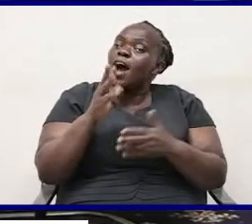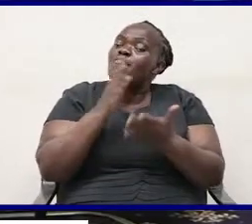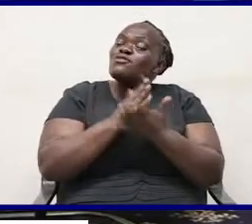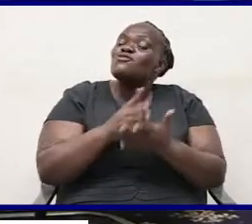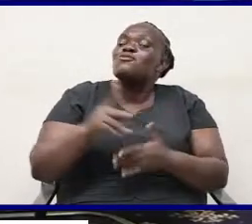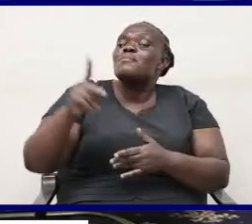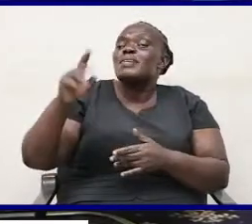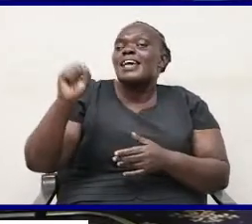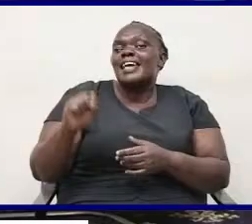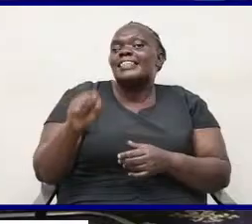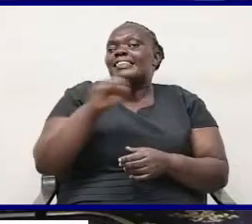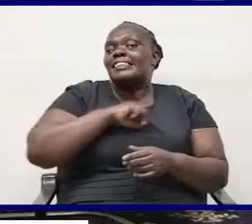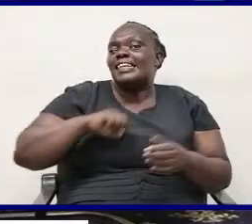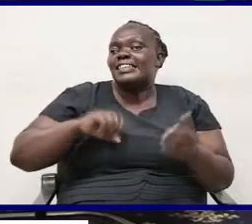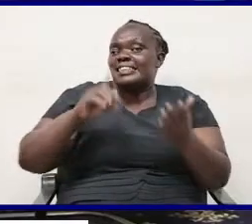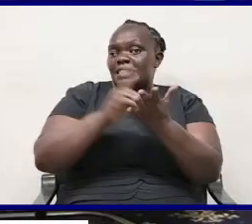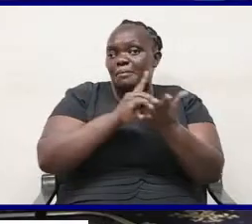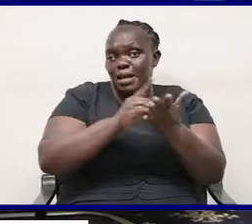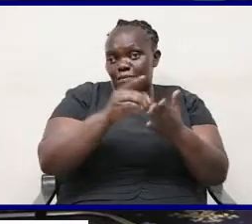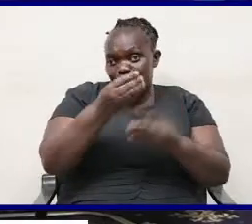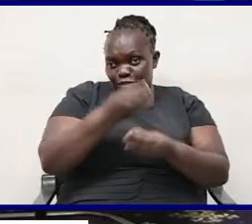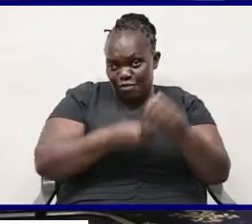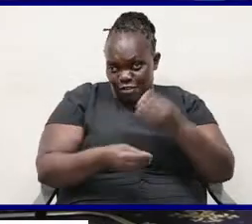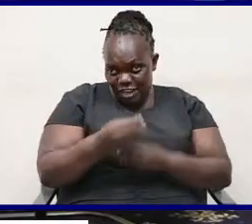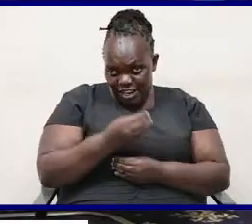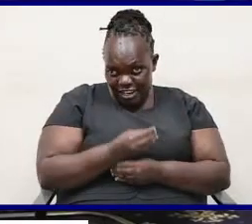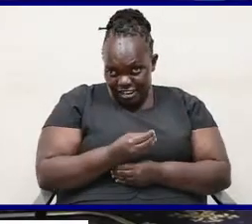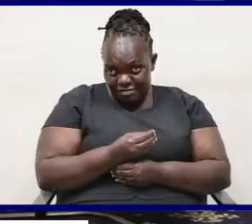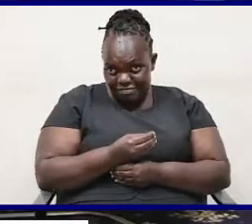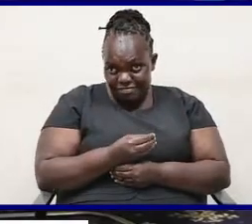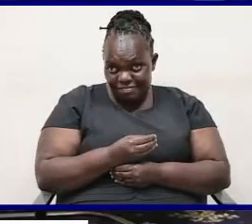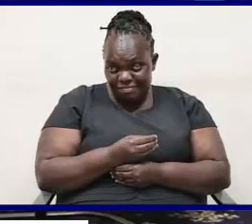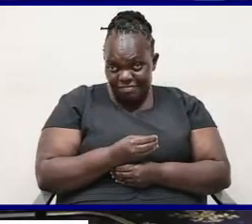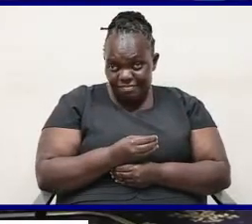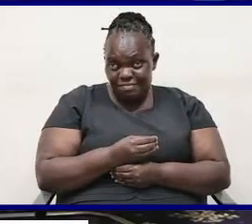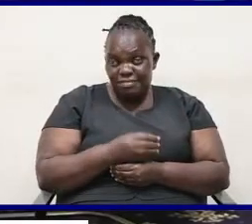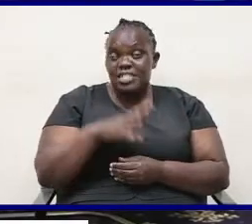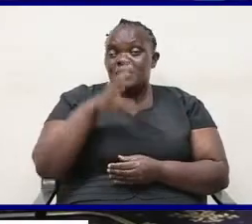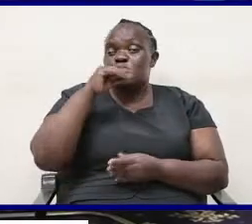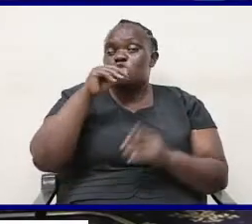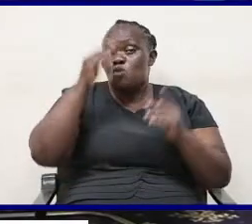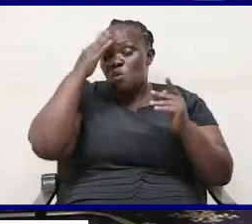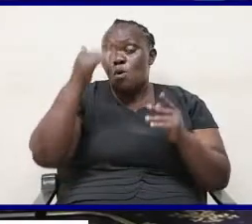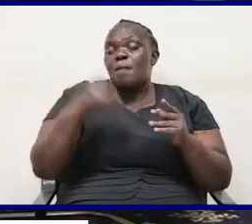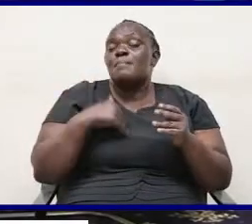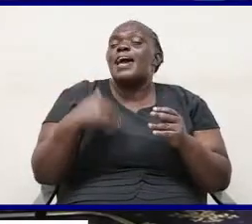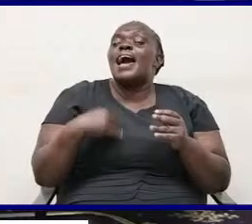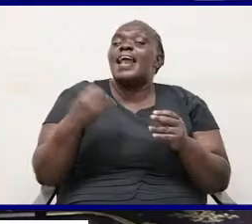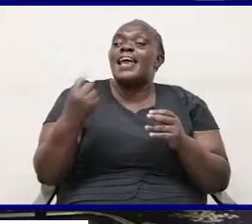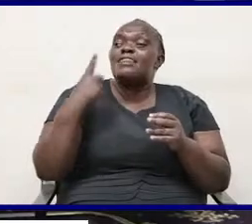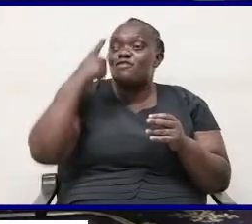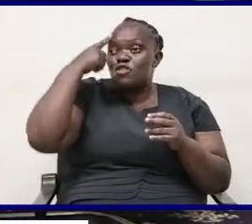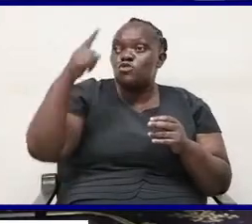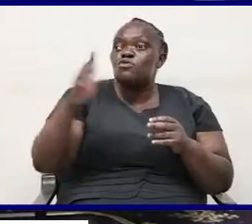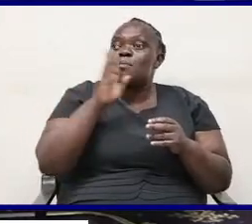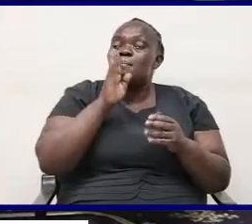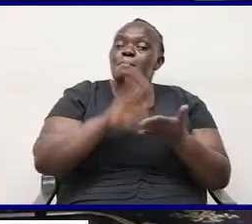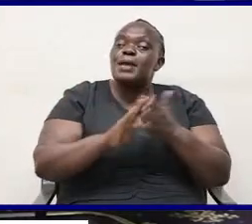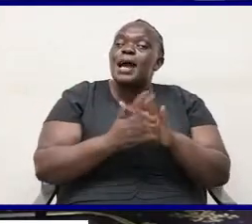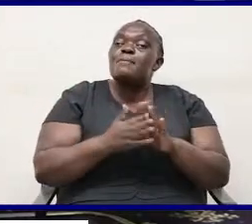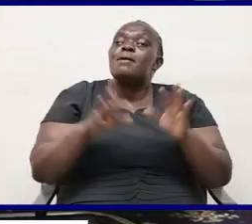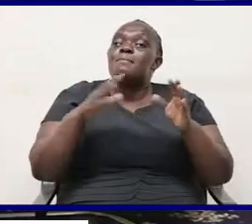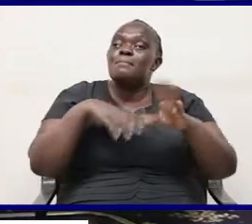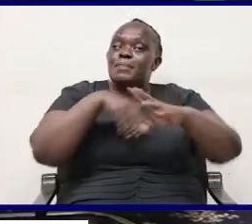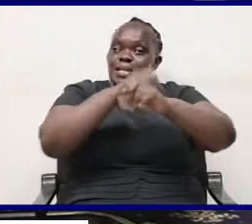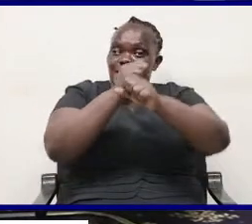the PS for State Department for Trade. precisely, Spokes, because I understood for you to be a president, you have to be